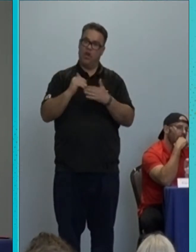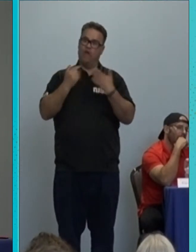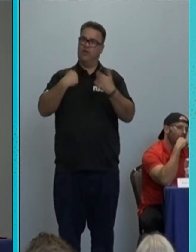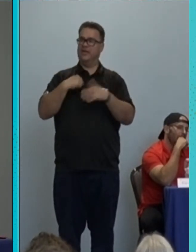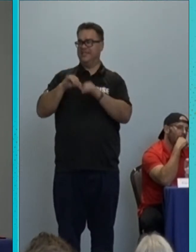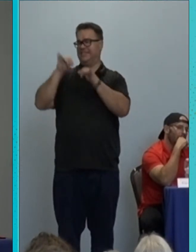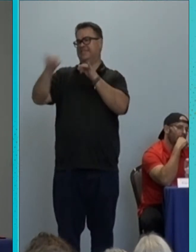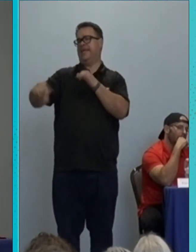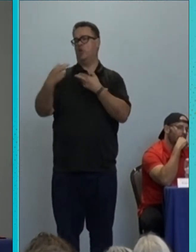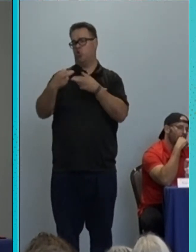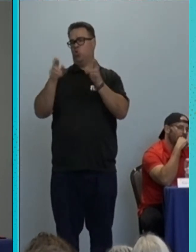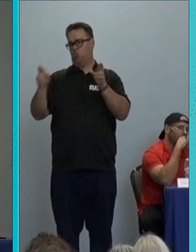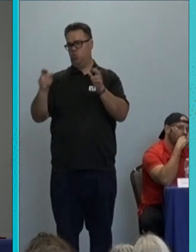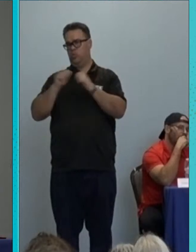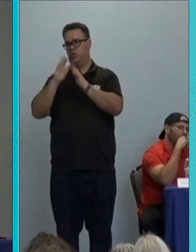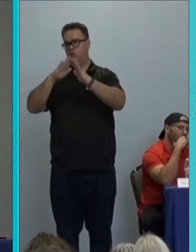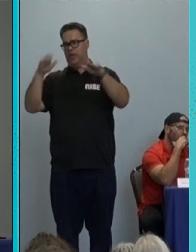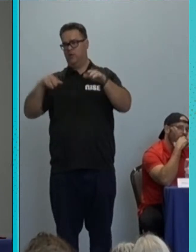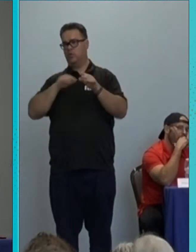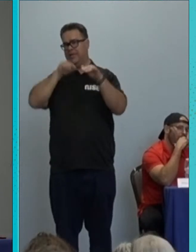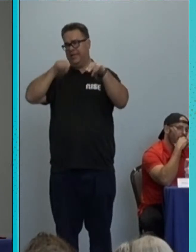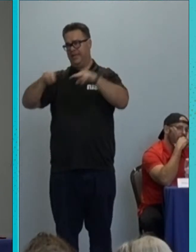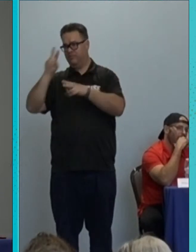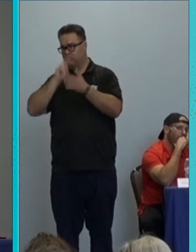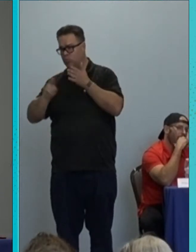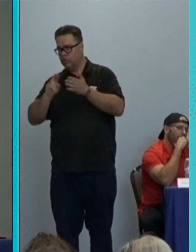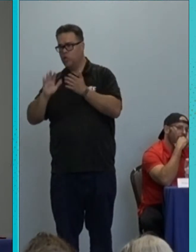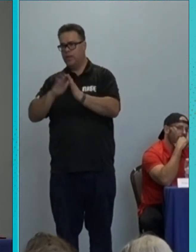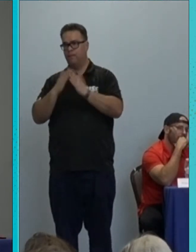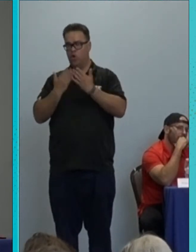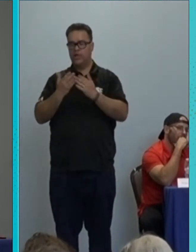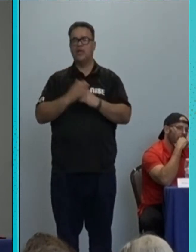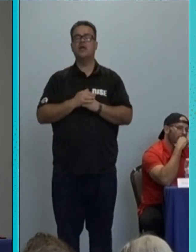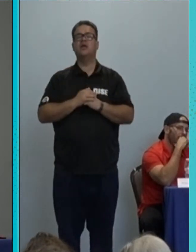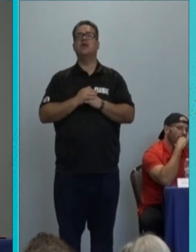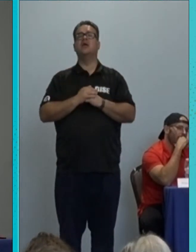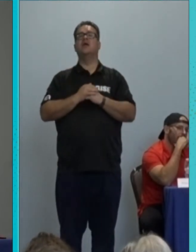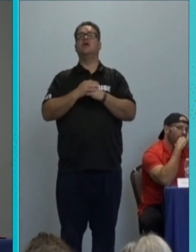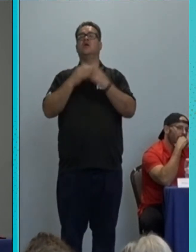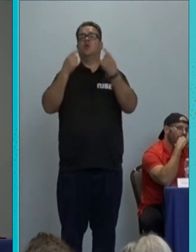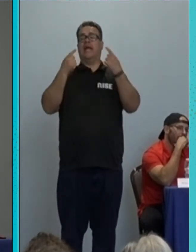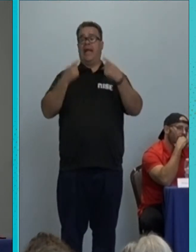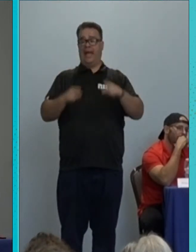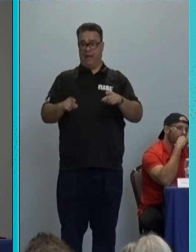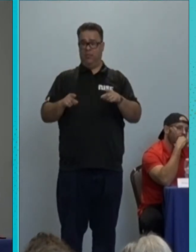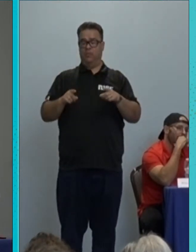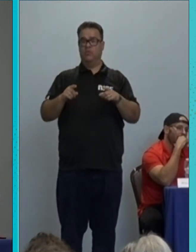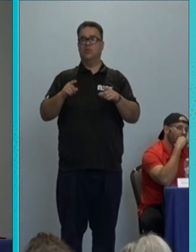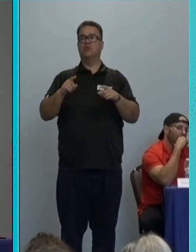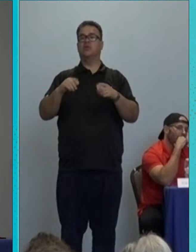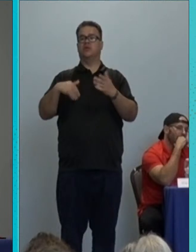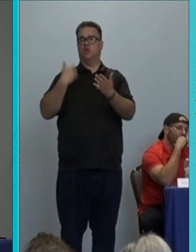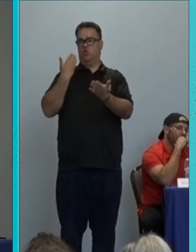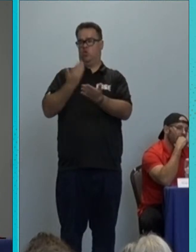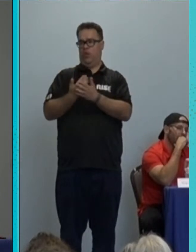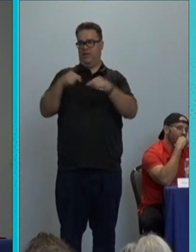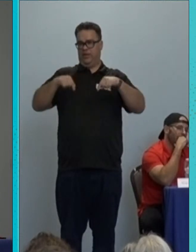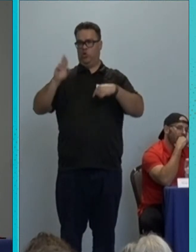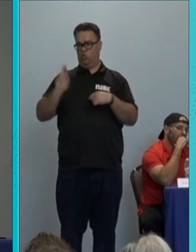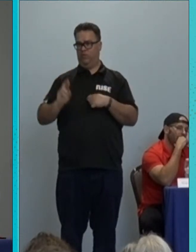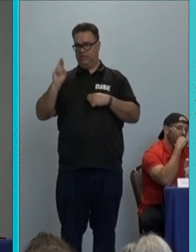that I use while I was reporting the book. And before arriving in